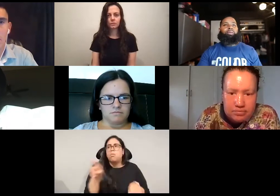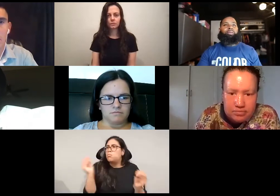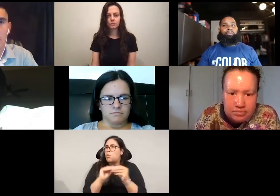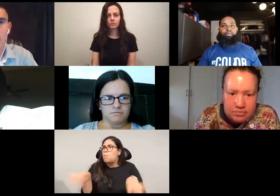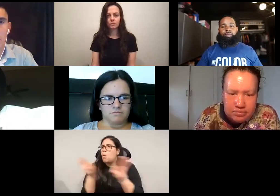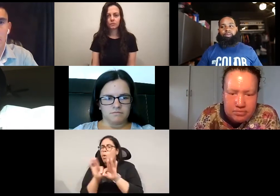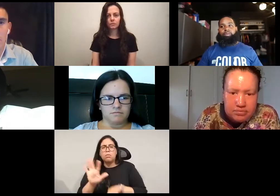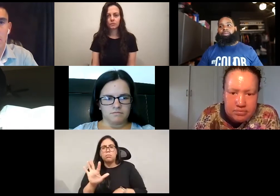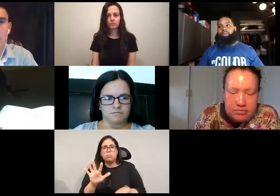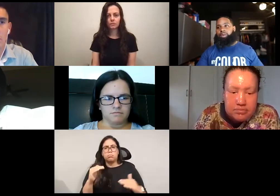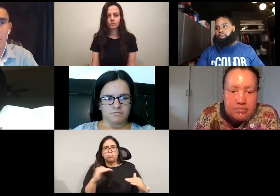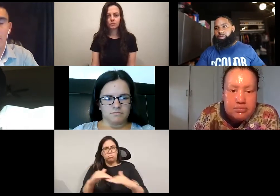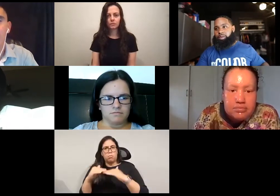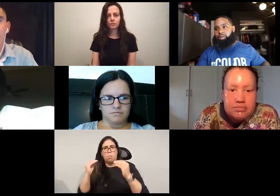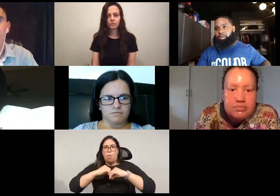speaking.